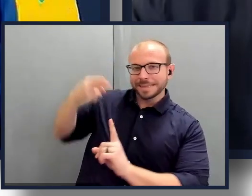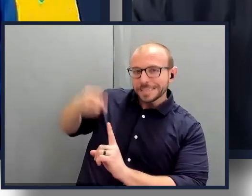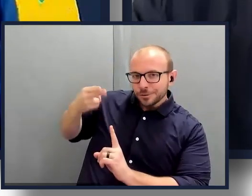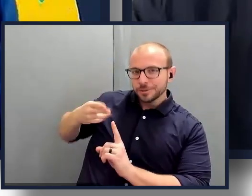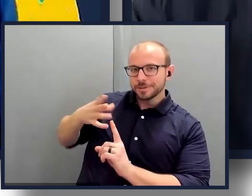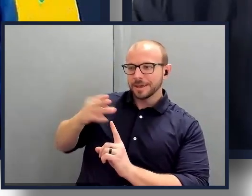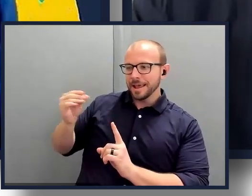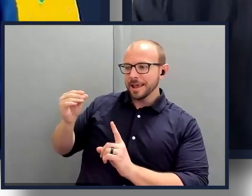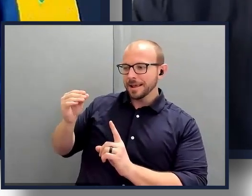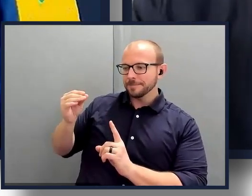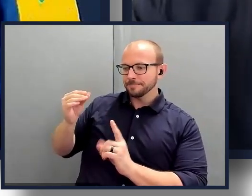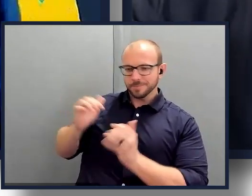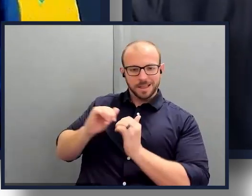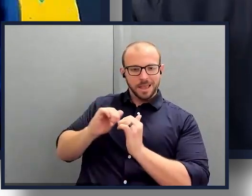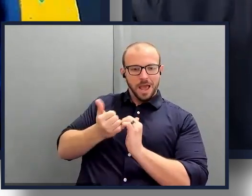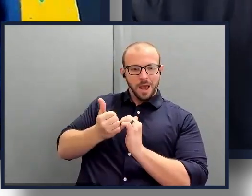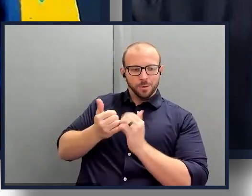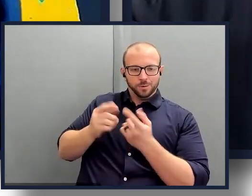us to avoid